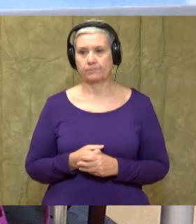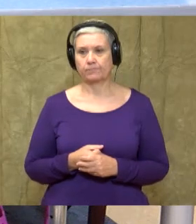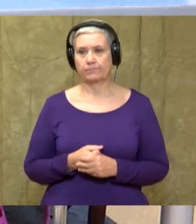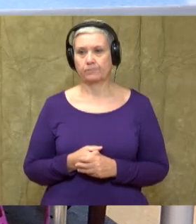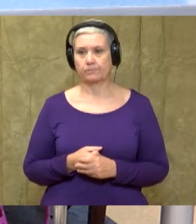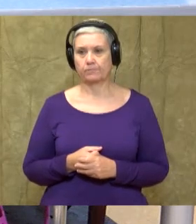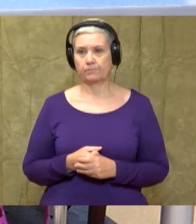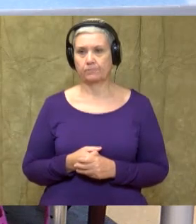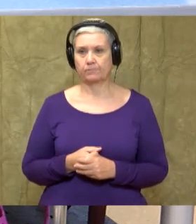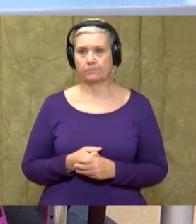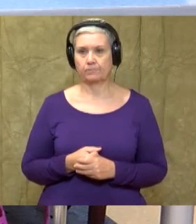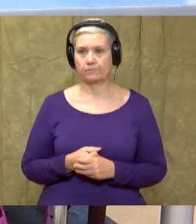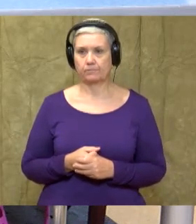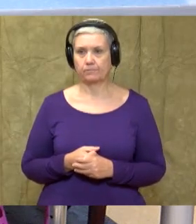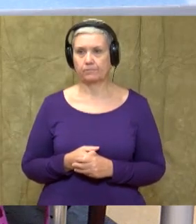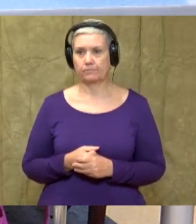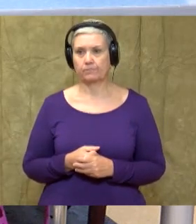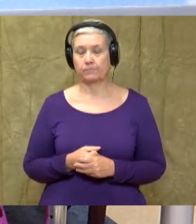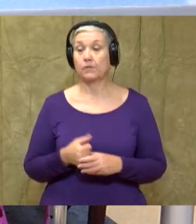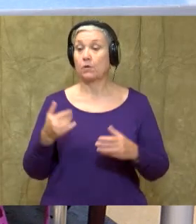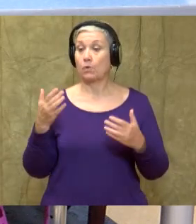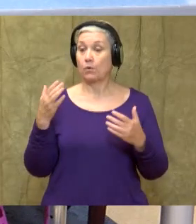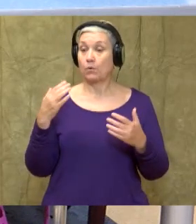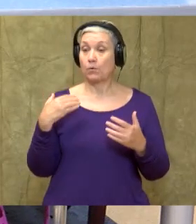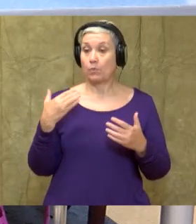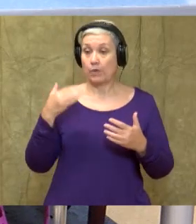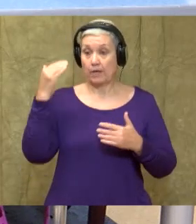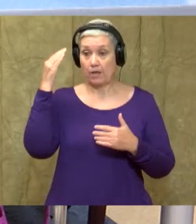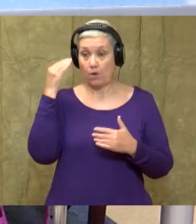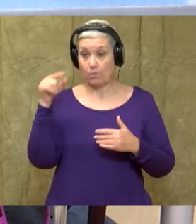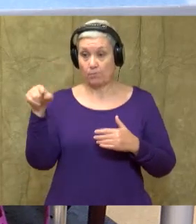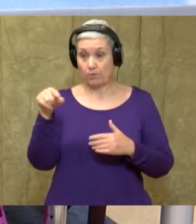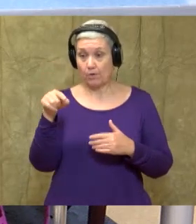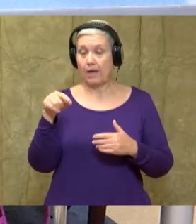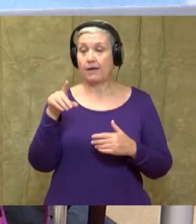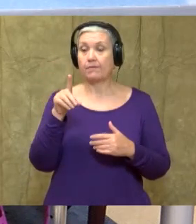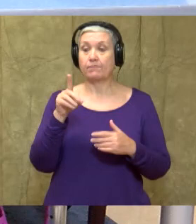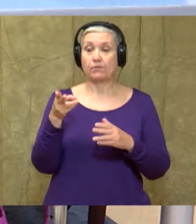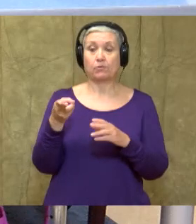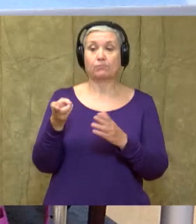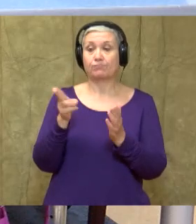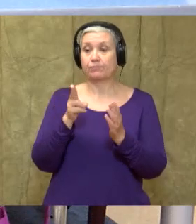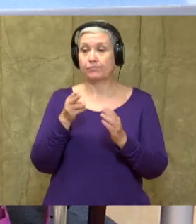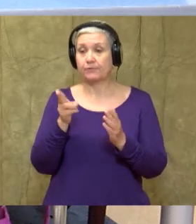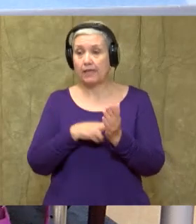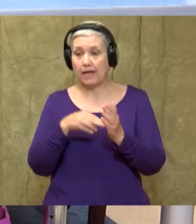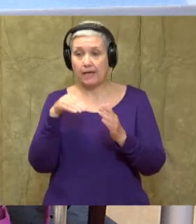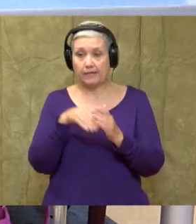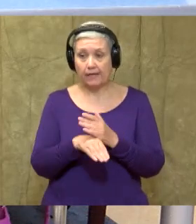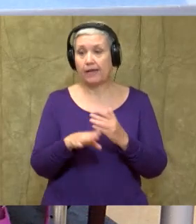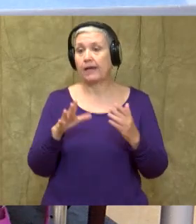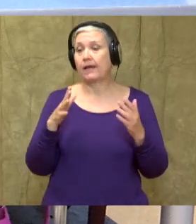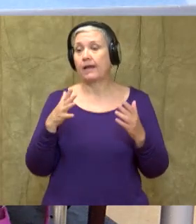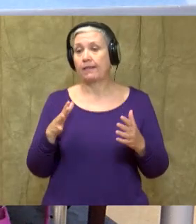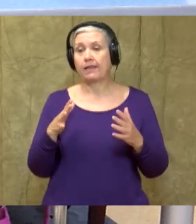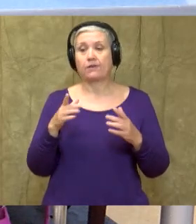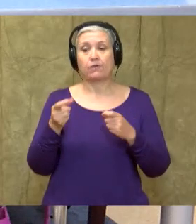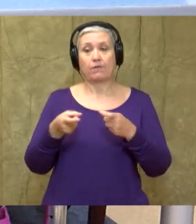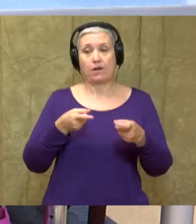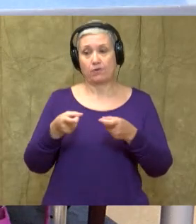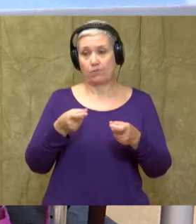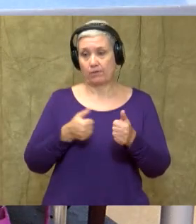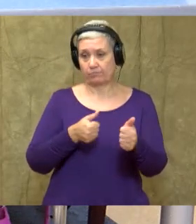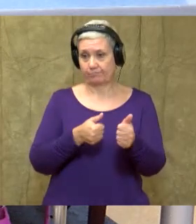Now, we hope that everyone have their devices, they're signed in, and you have followed directions given by Ms.